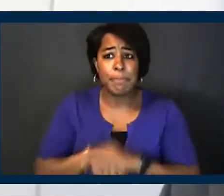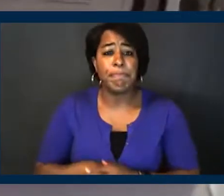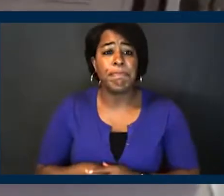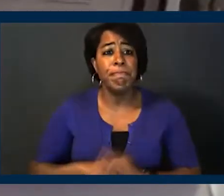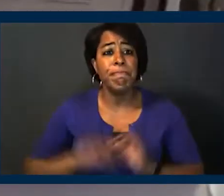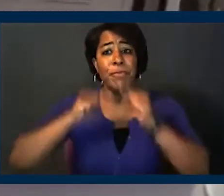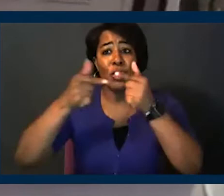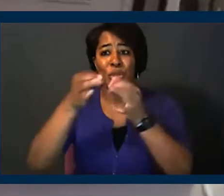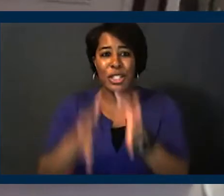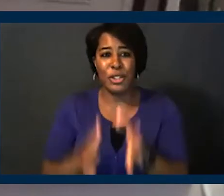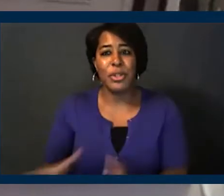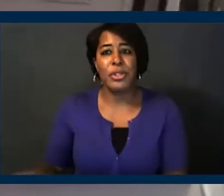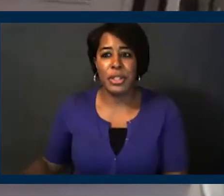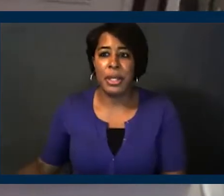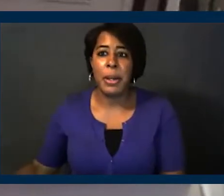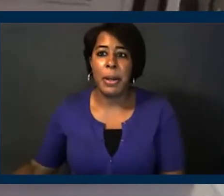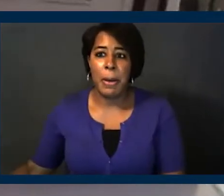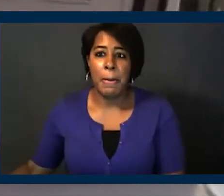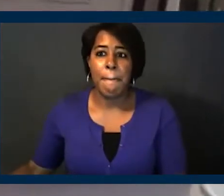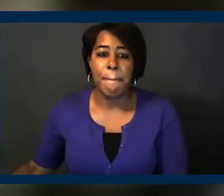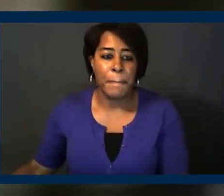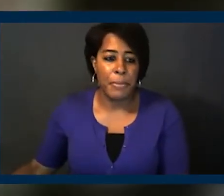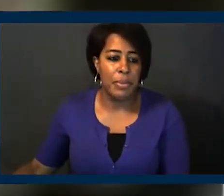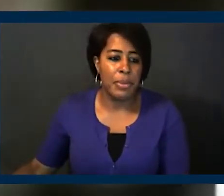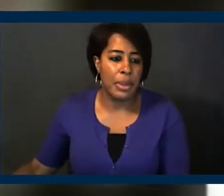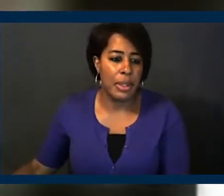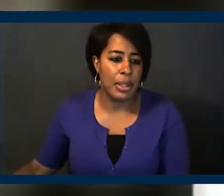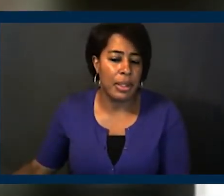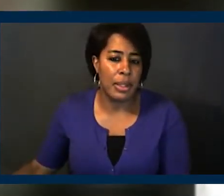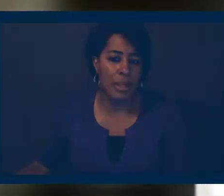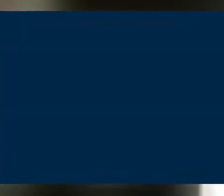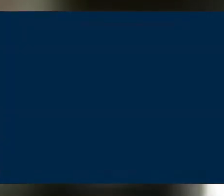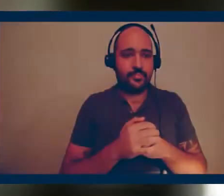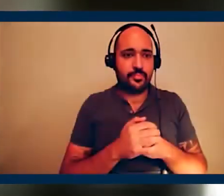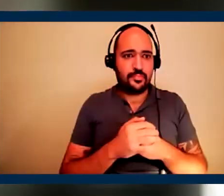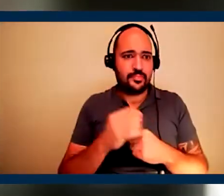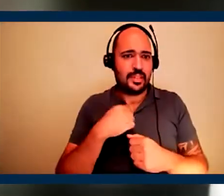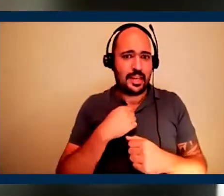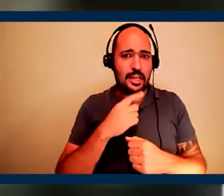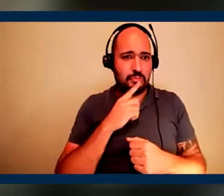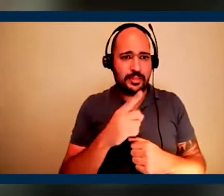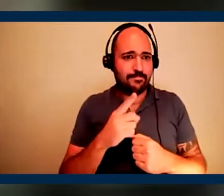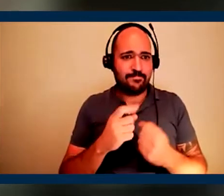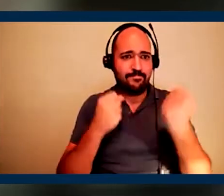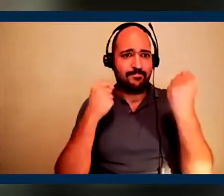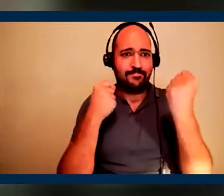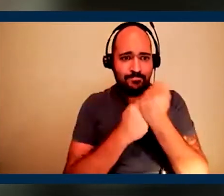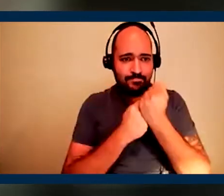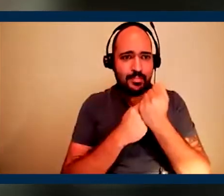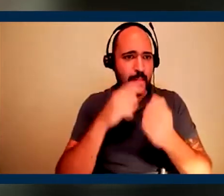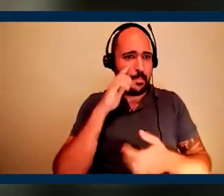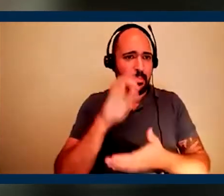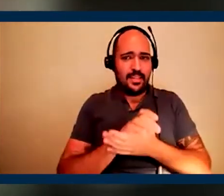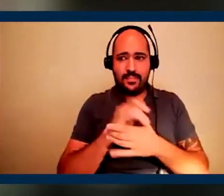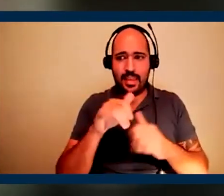Thank you, Madam Chair. All right. I stand firm in the belief that without Black people across